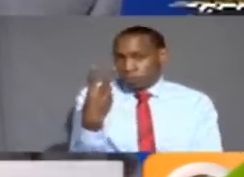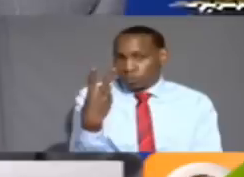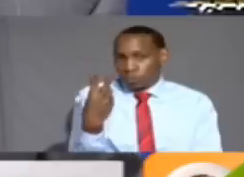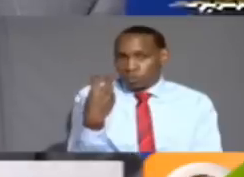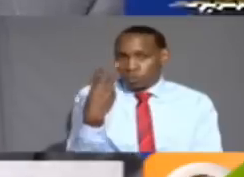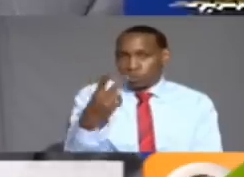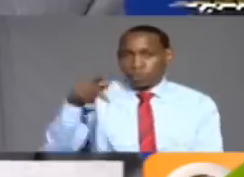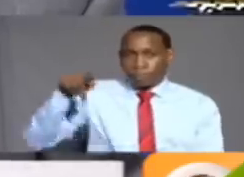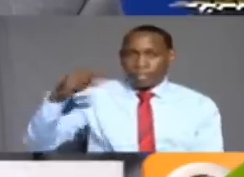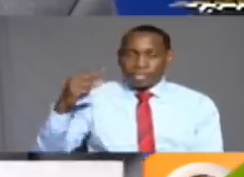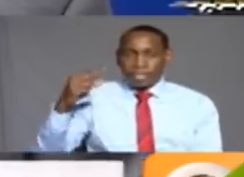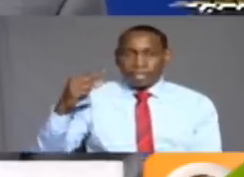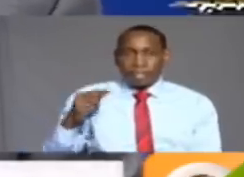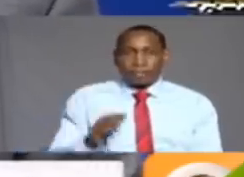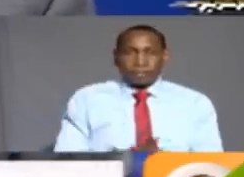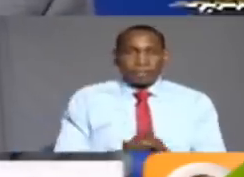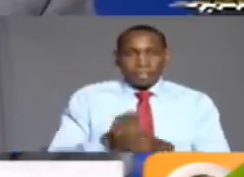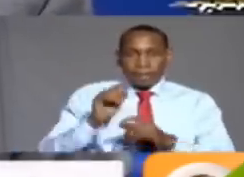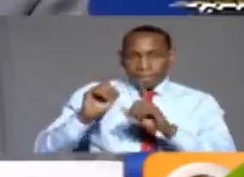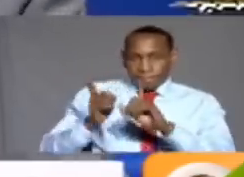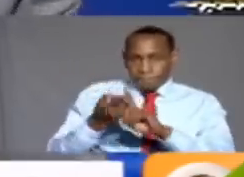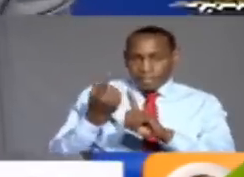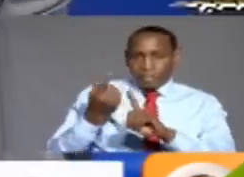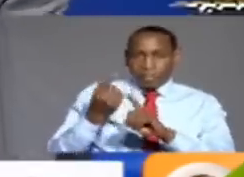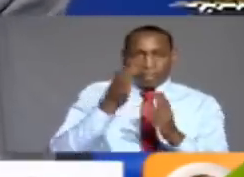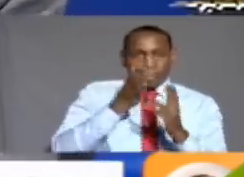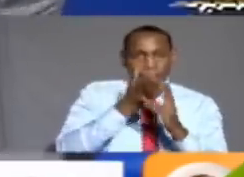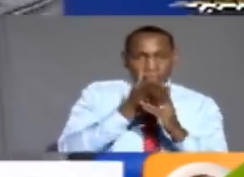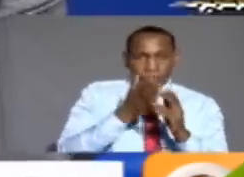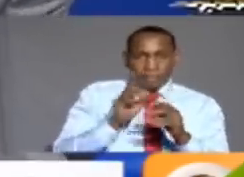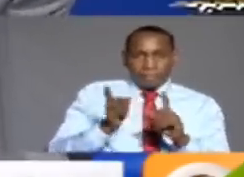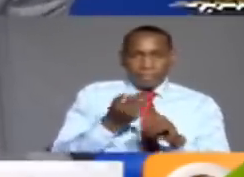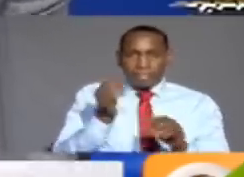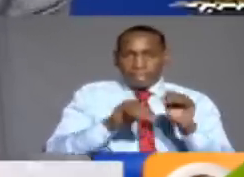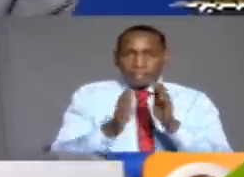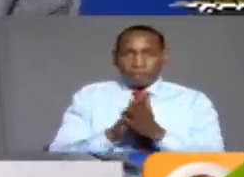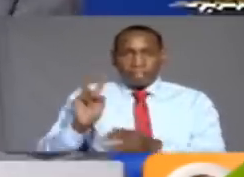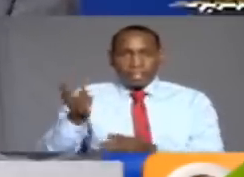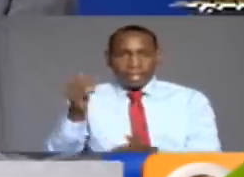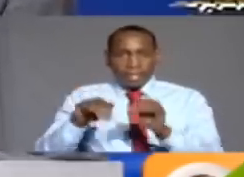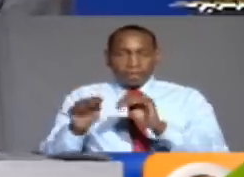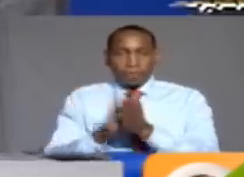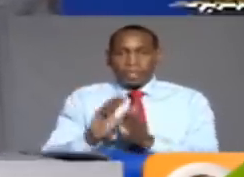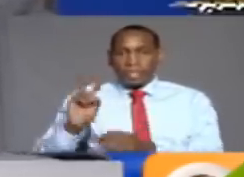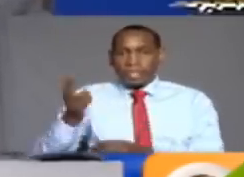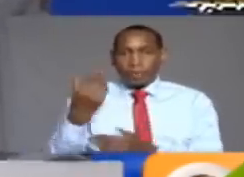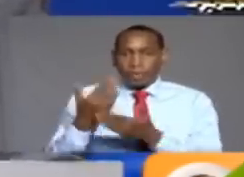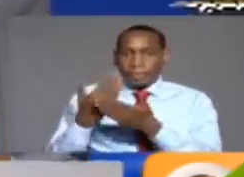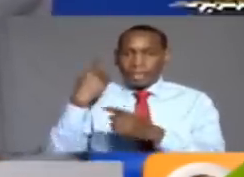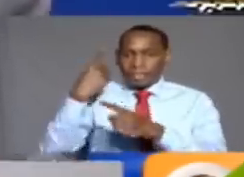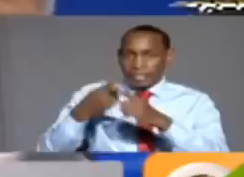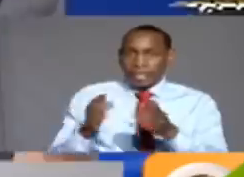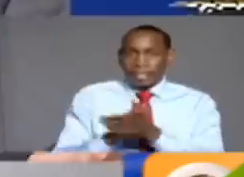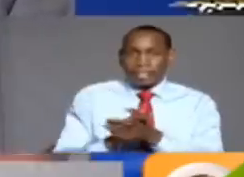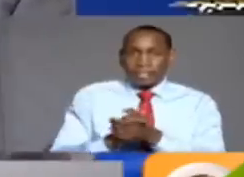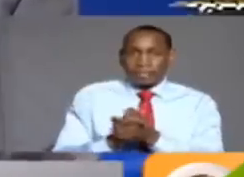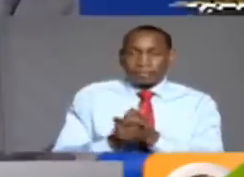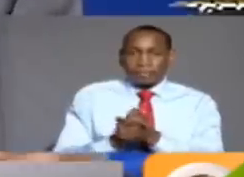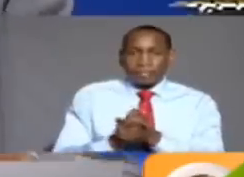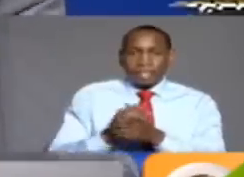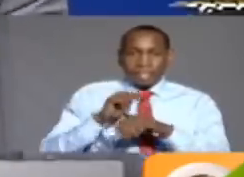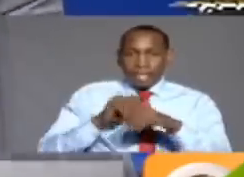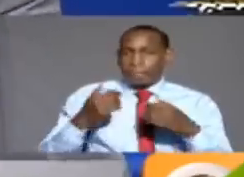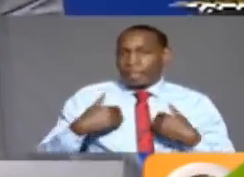two PGs. When we were the first one, even between the first election and the second one last year, okay. When we had the VAT issue,